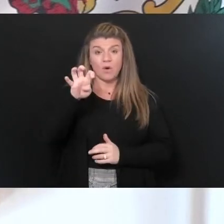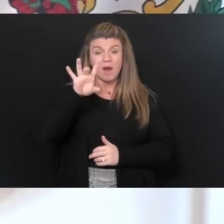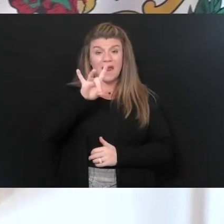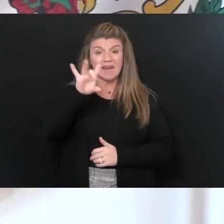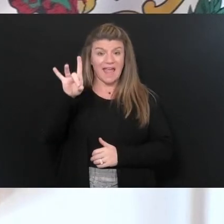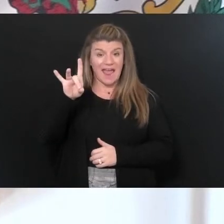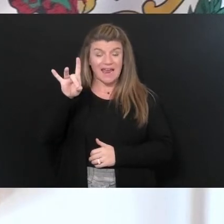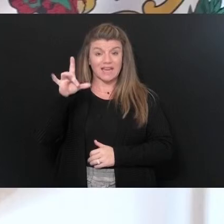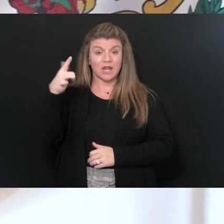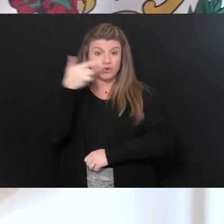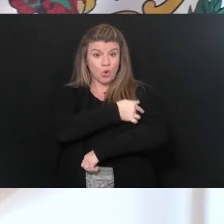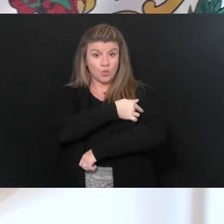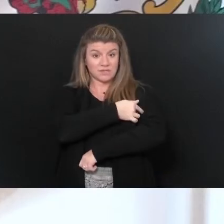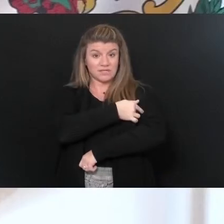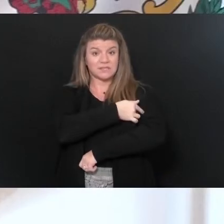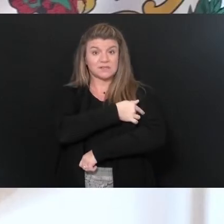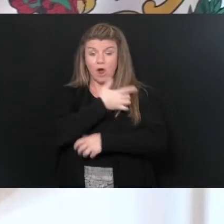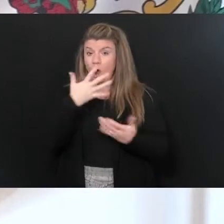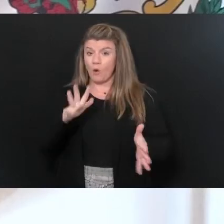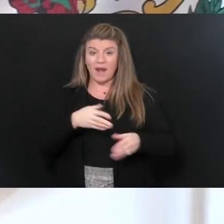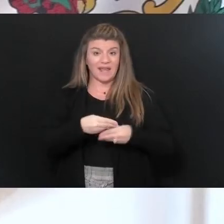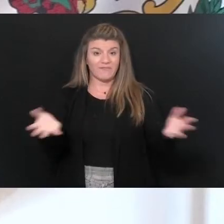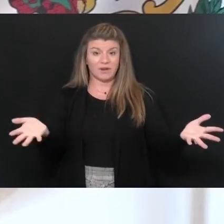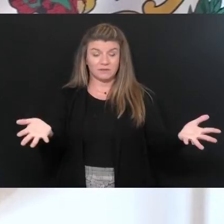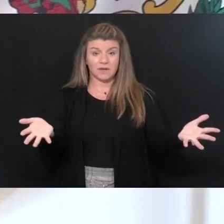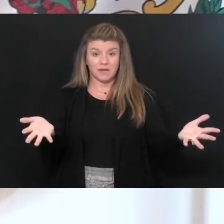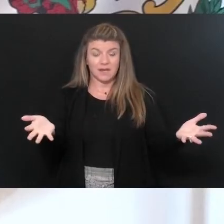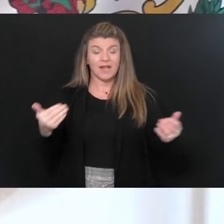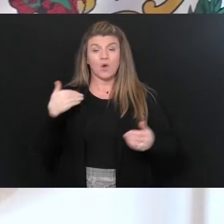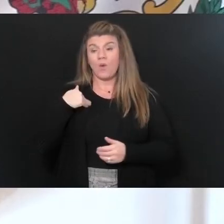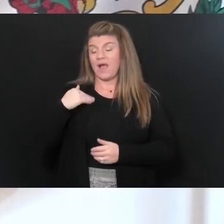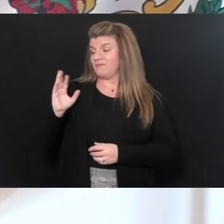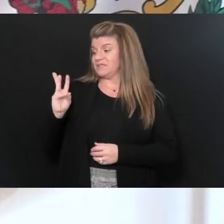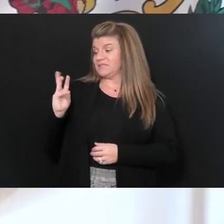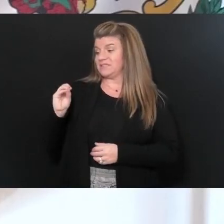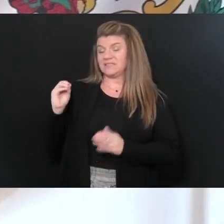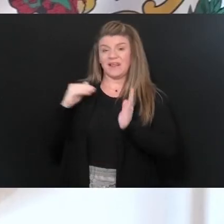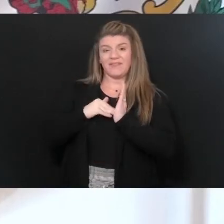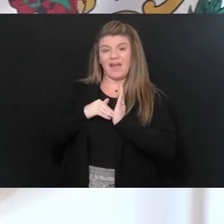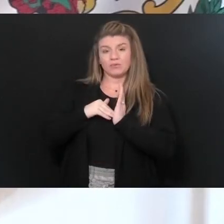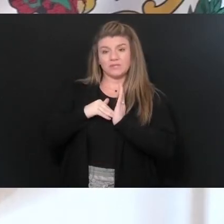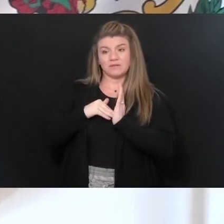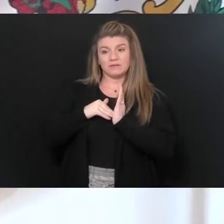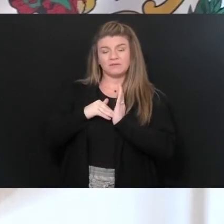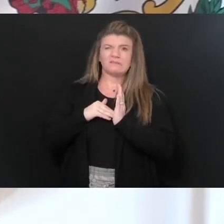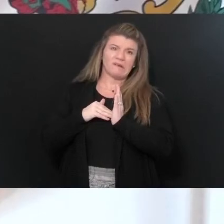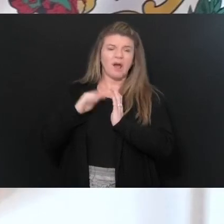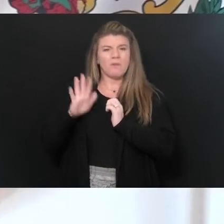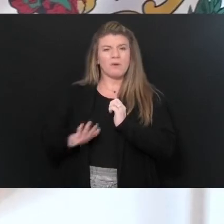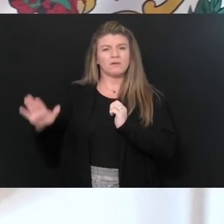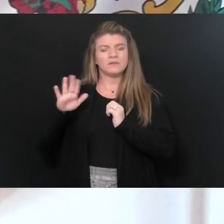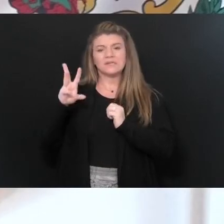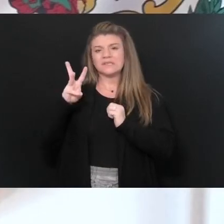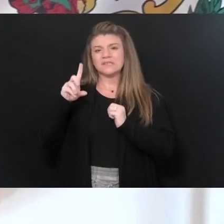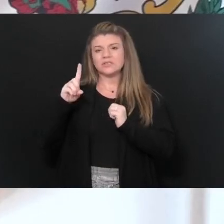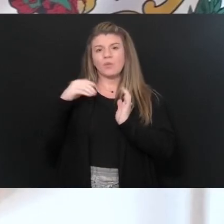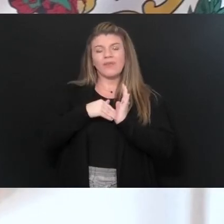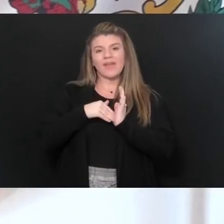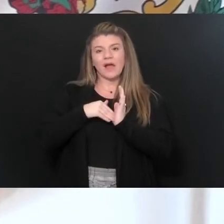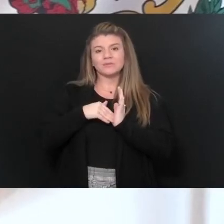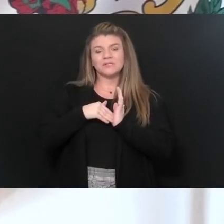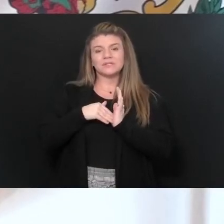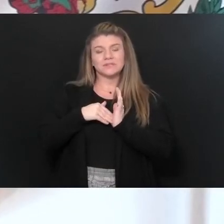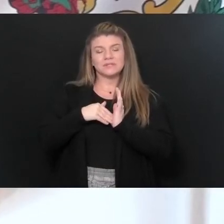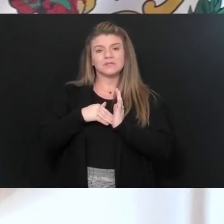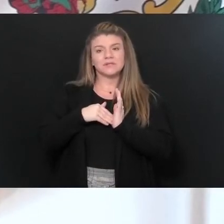18,488 doses in West Virginia administered, and we have 60,000, you know, almost 61,000 doses